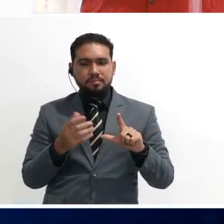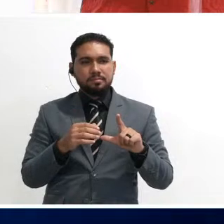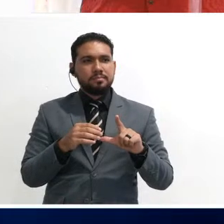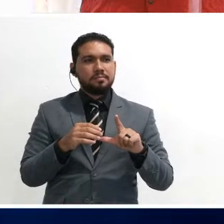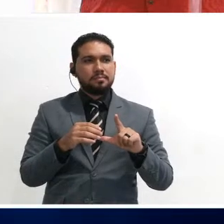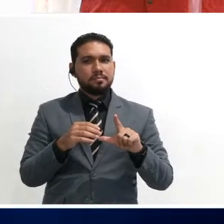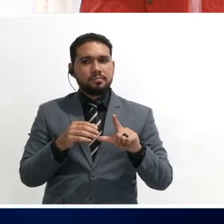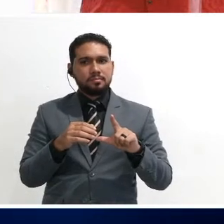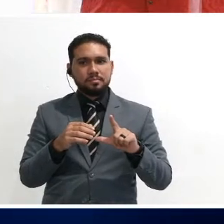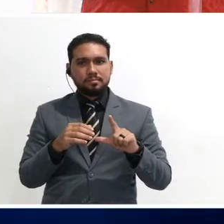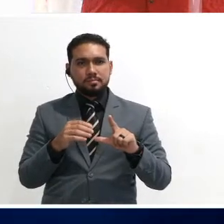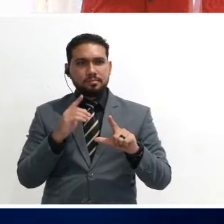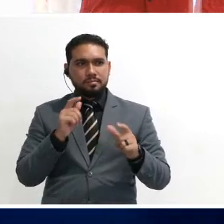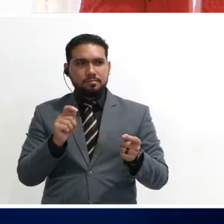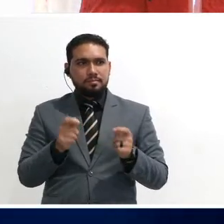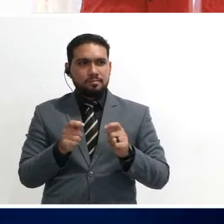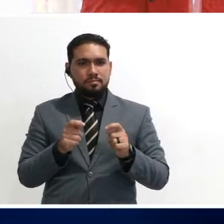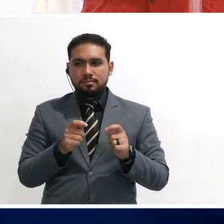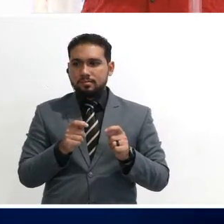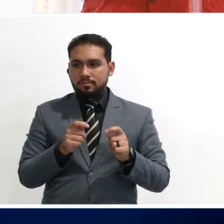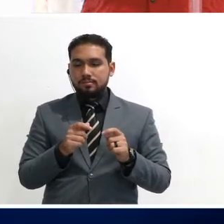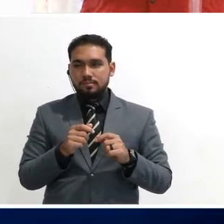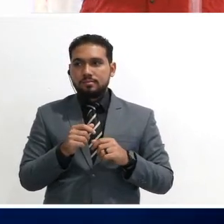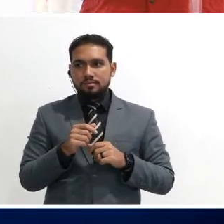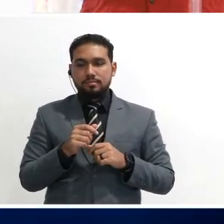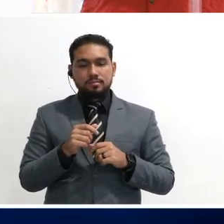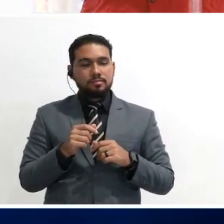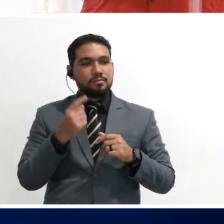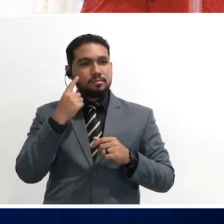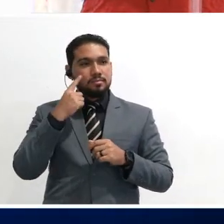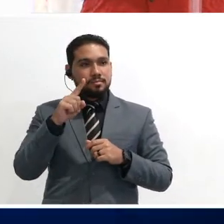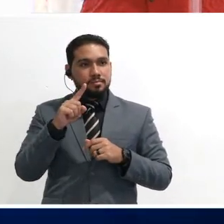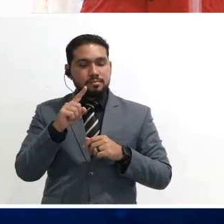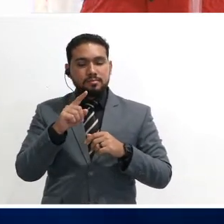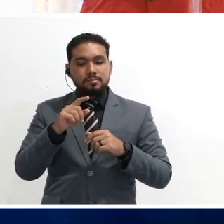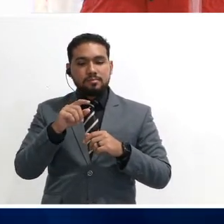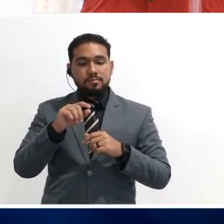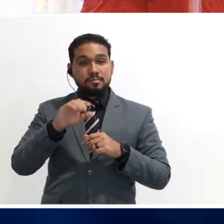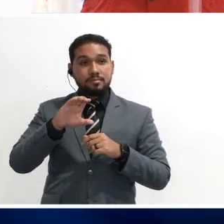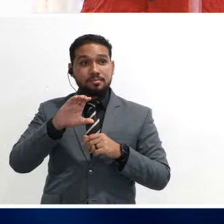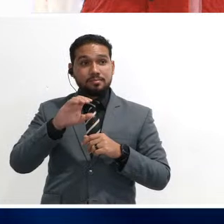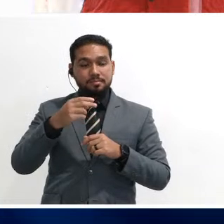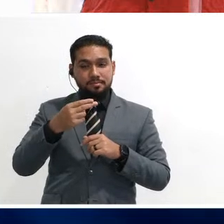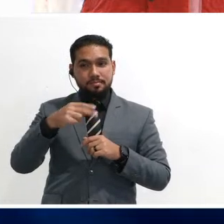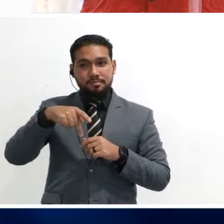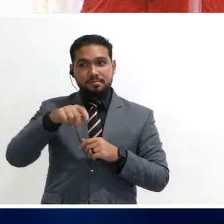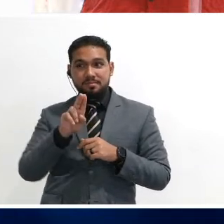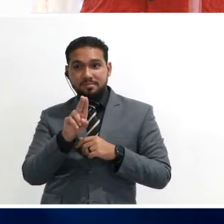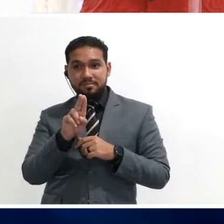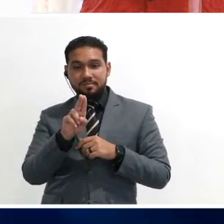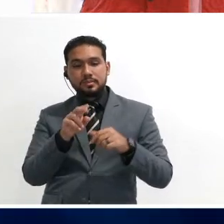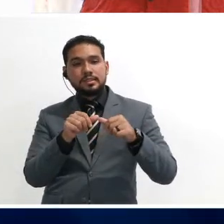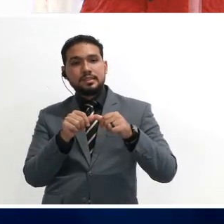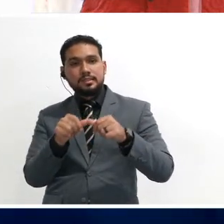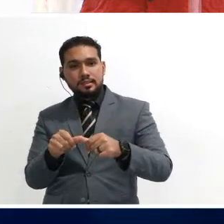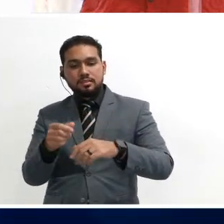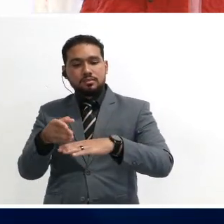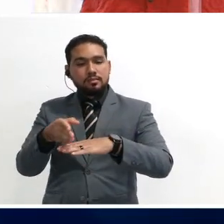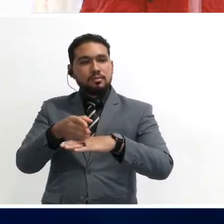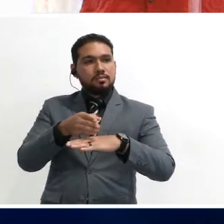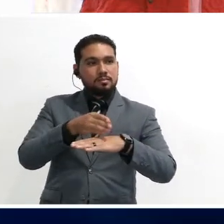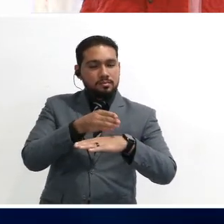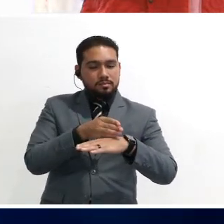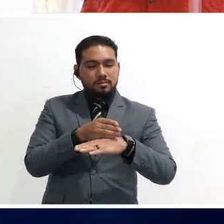the GPU to the interposer, and then you see the